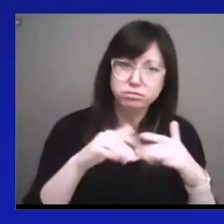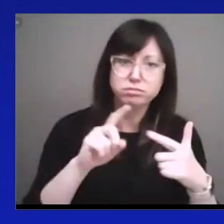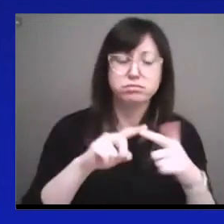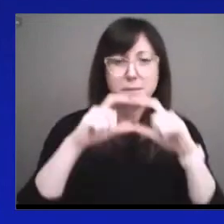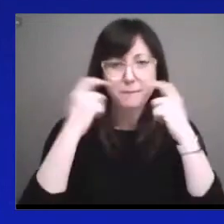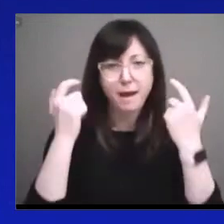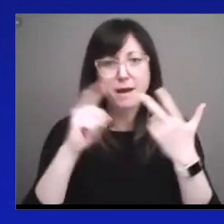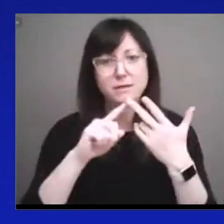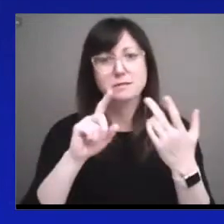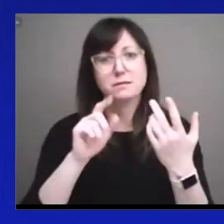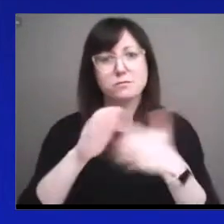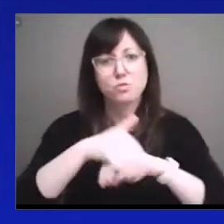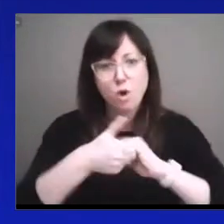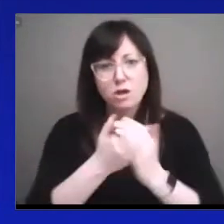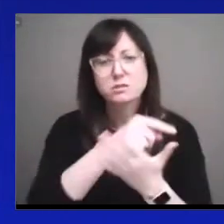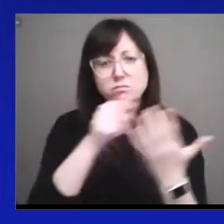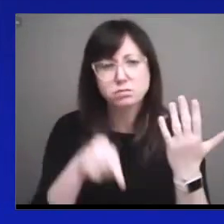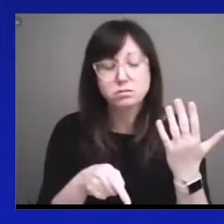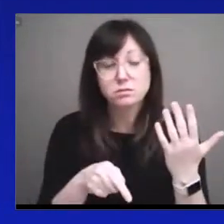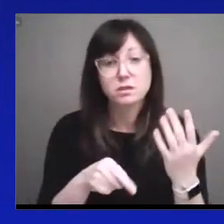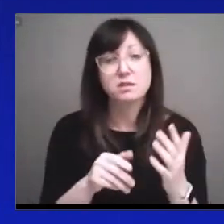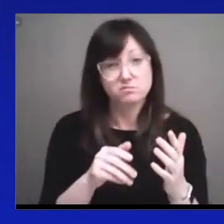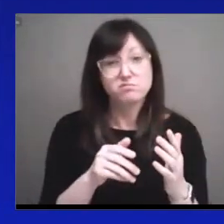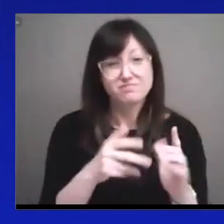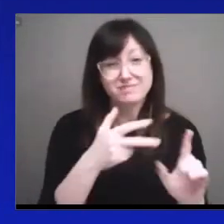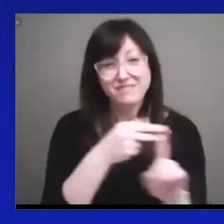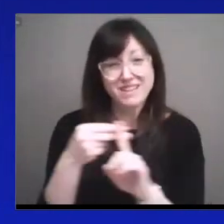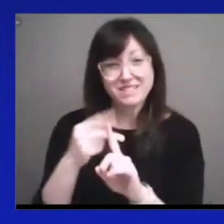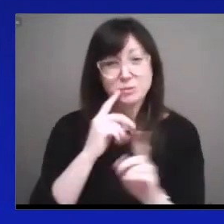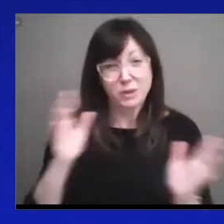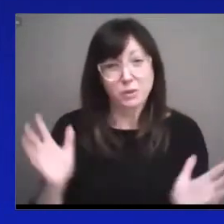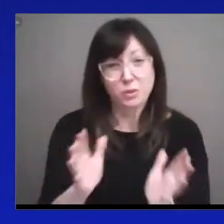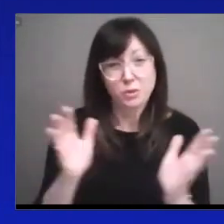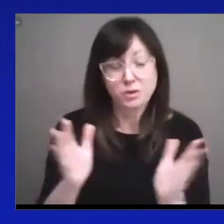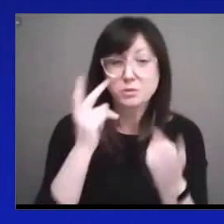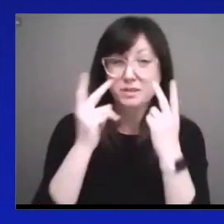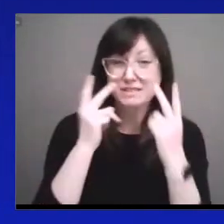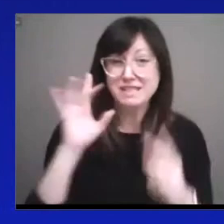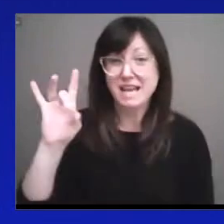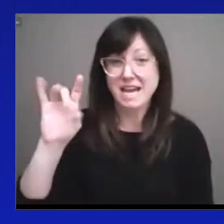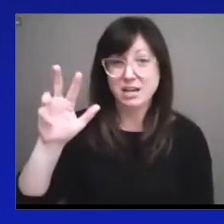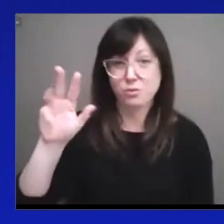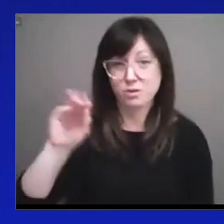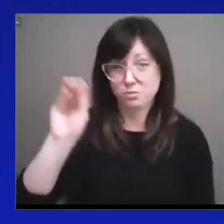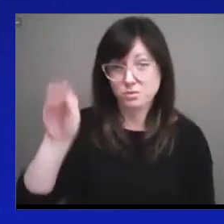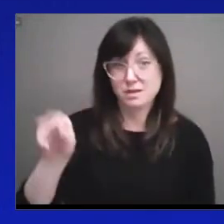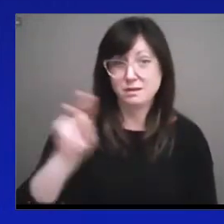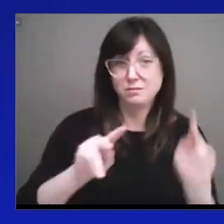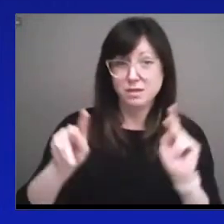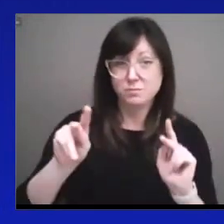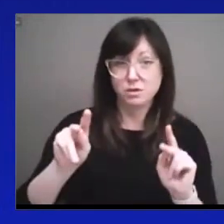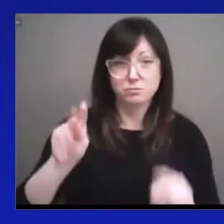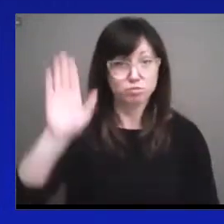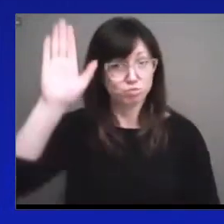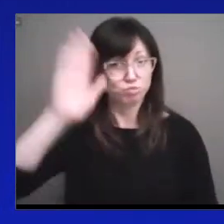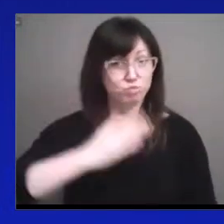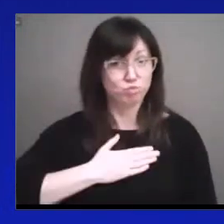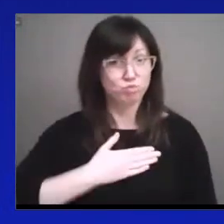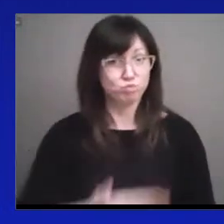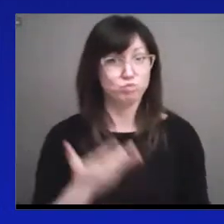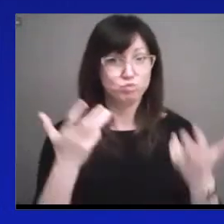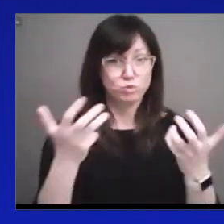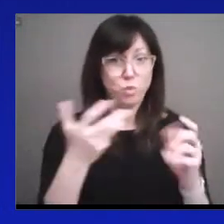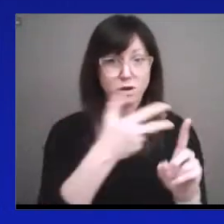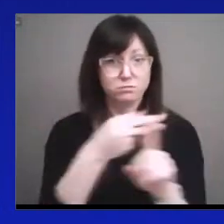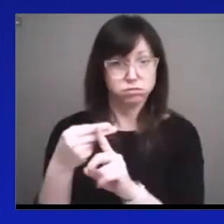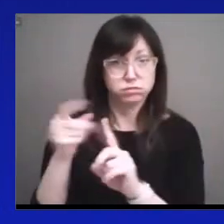encourage people to be vaccinated. We're seeing very positive signs in Ottawa. 83% of people reporting they will be seeking the vaccine when